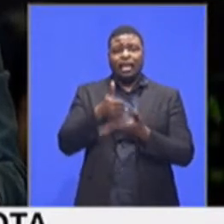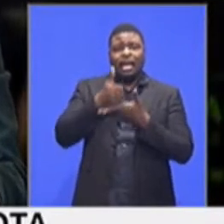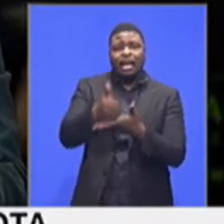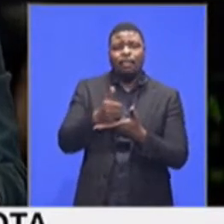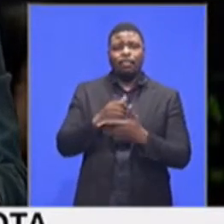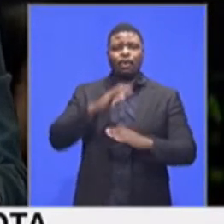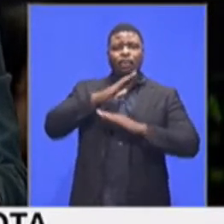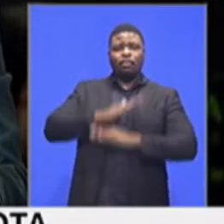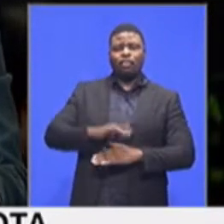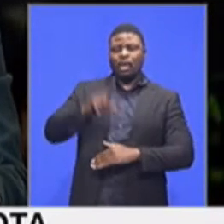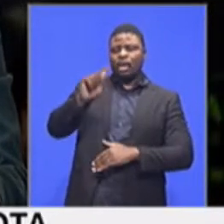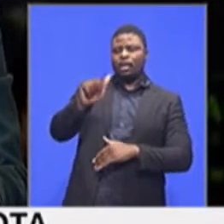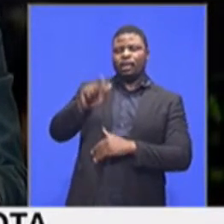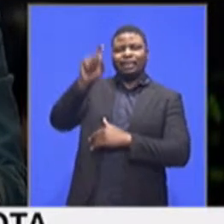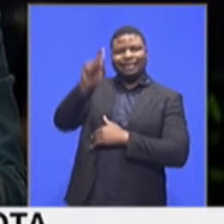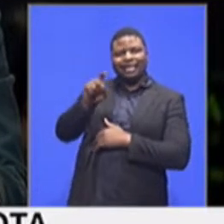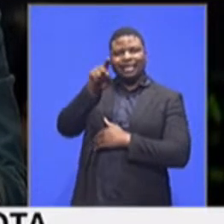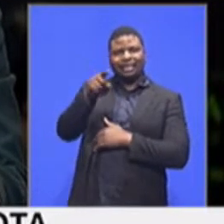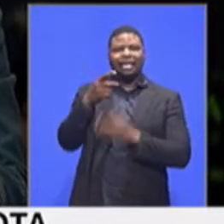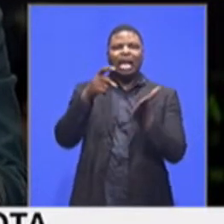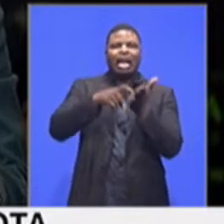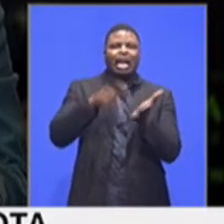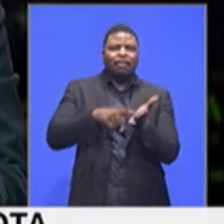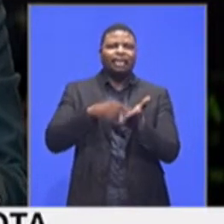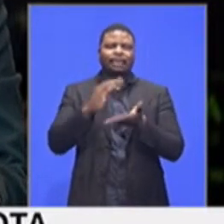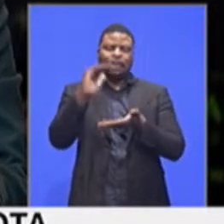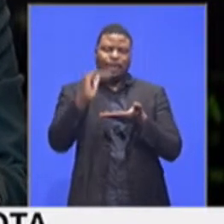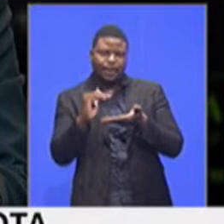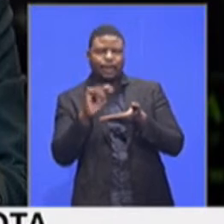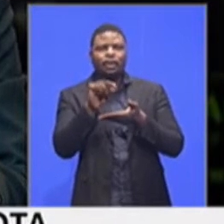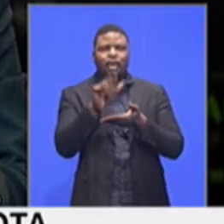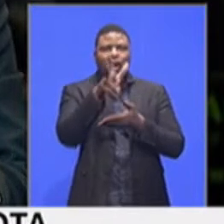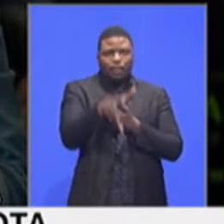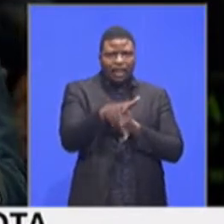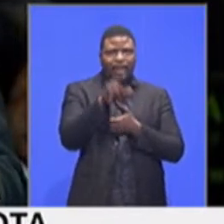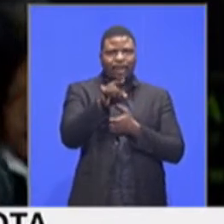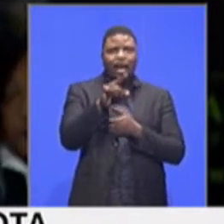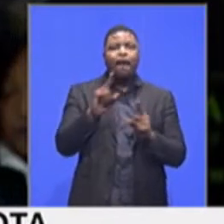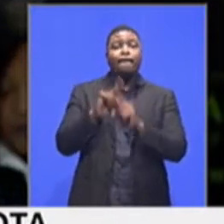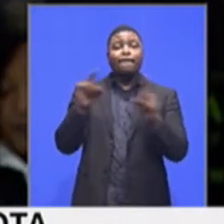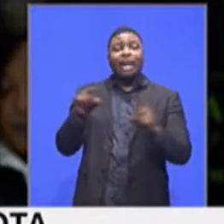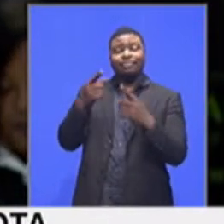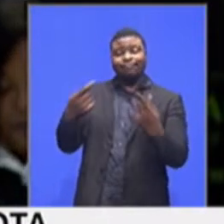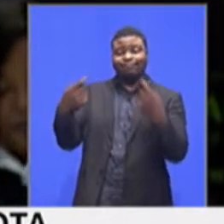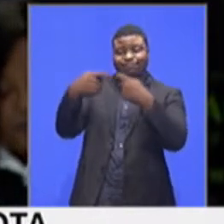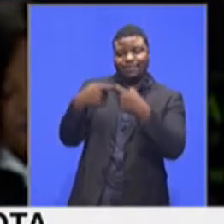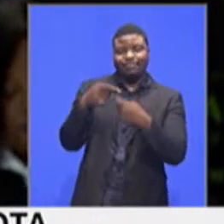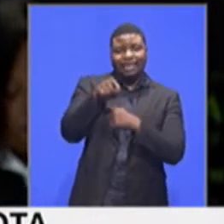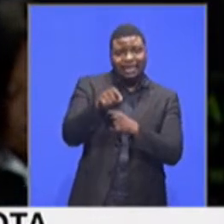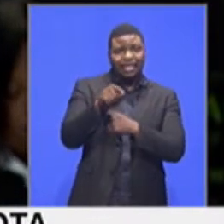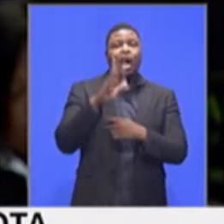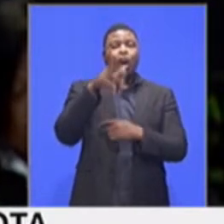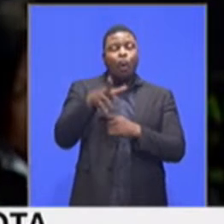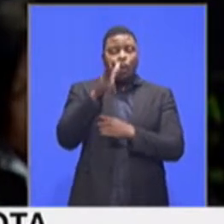in 2023-24 tax year. This incentive will be available for 1 year.